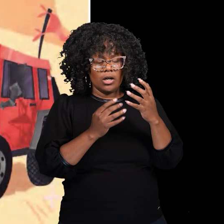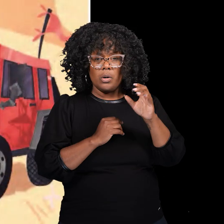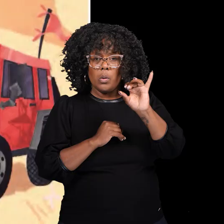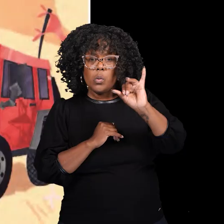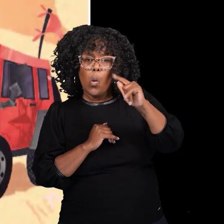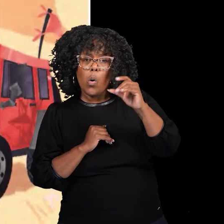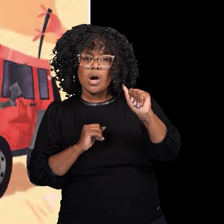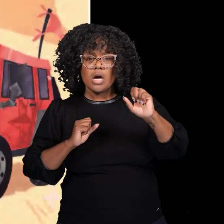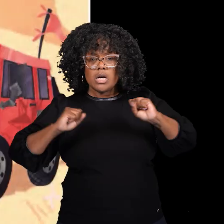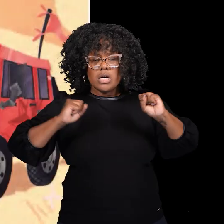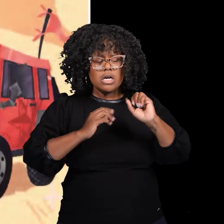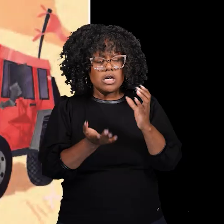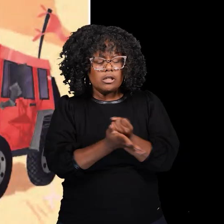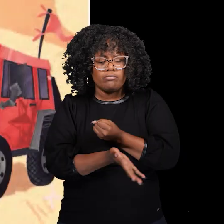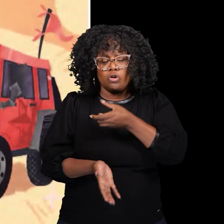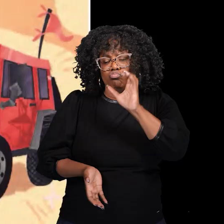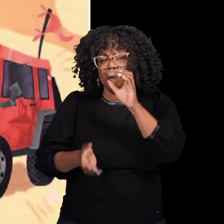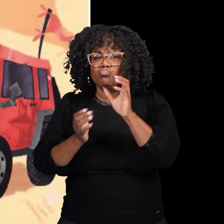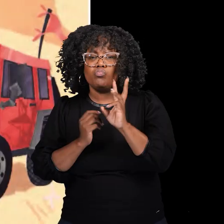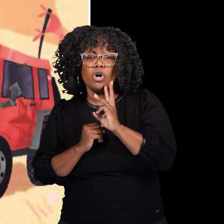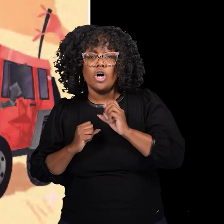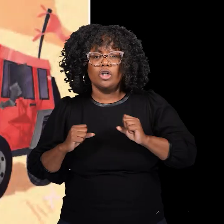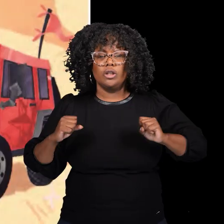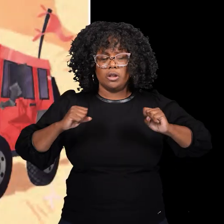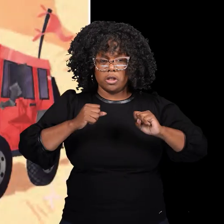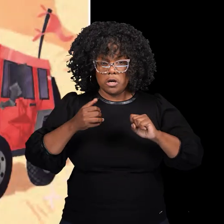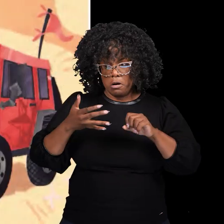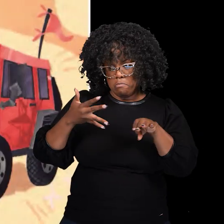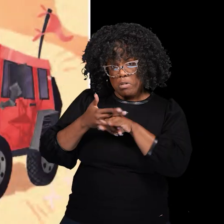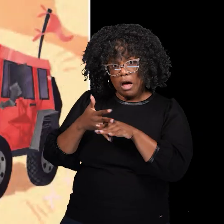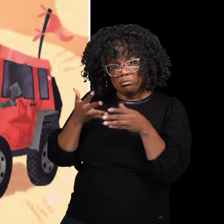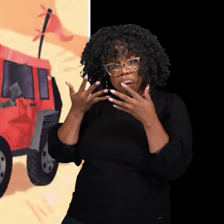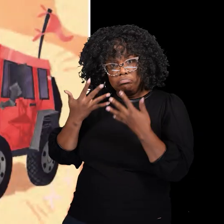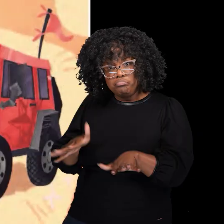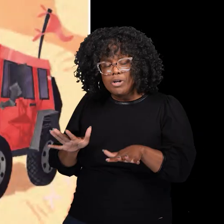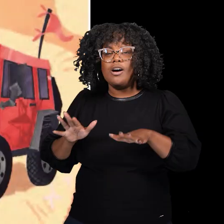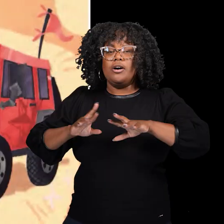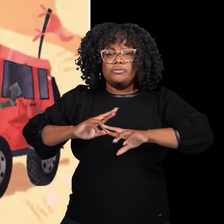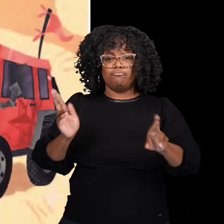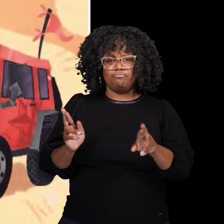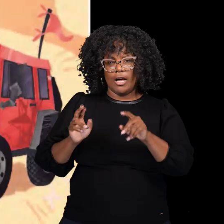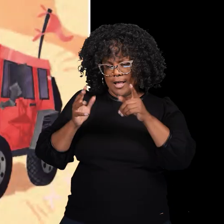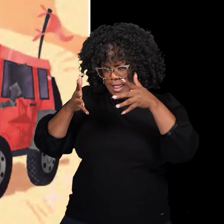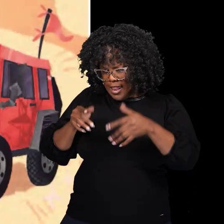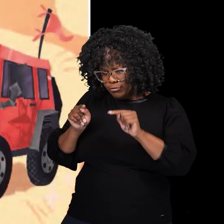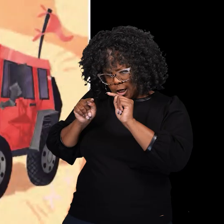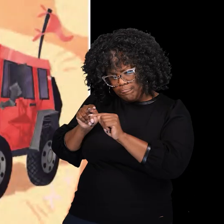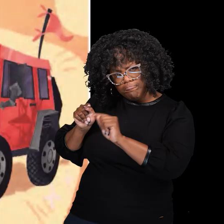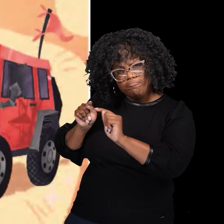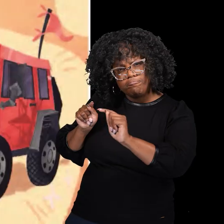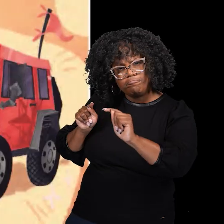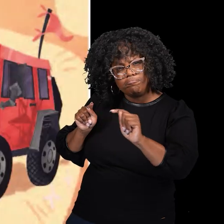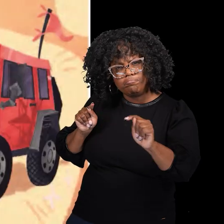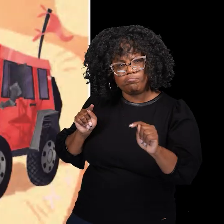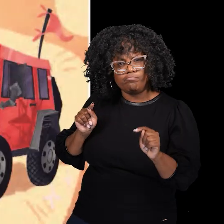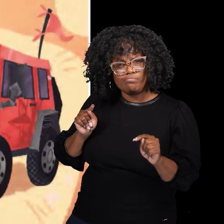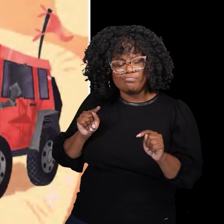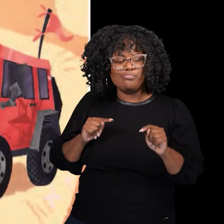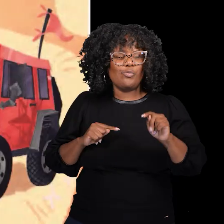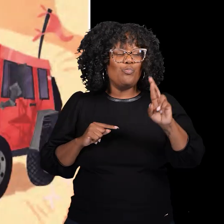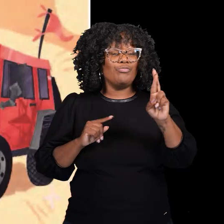tension with some off-road yoga and drinks some water. After a break, they set off to find the remaining